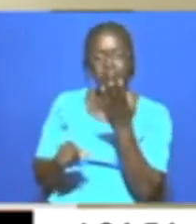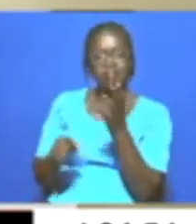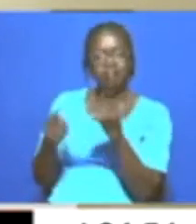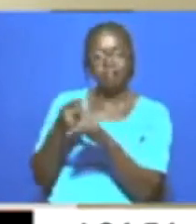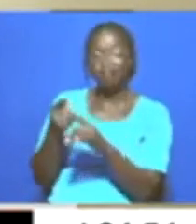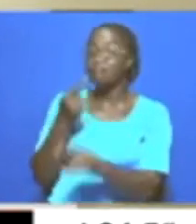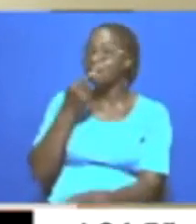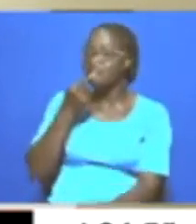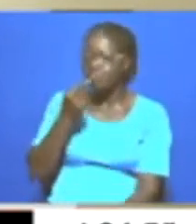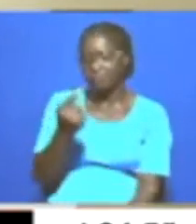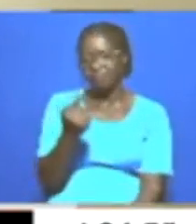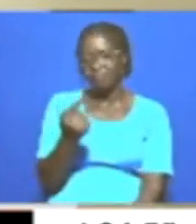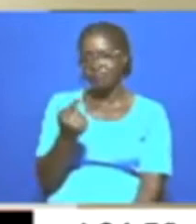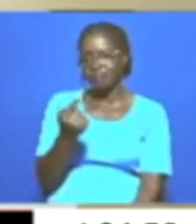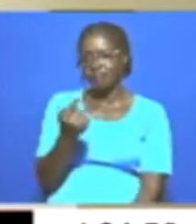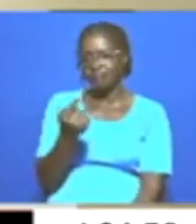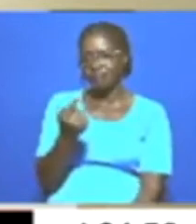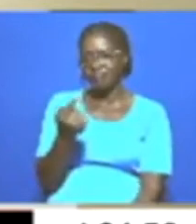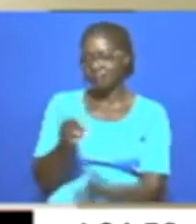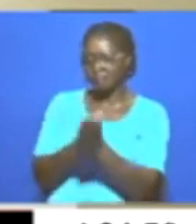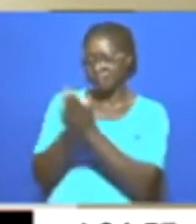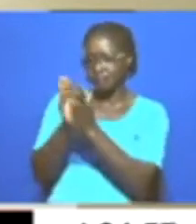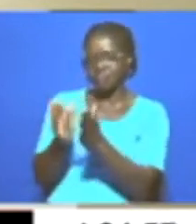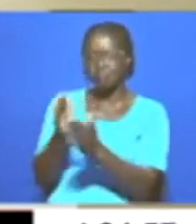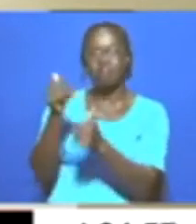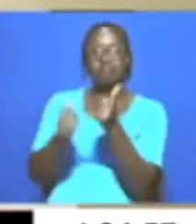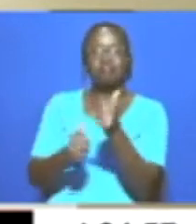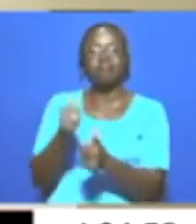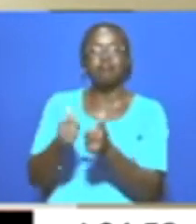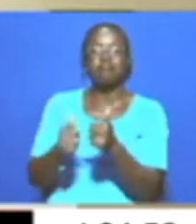dictate to aspirants which kind of